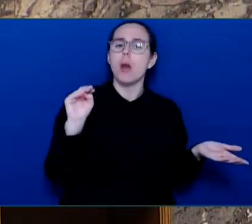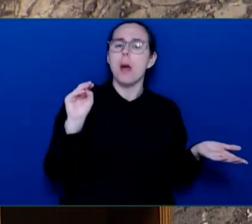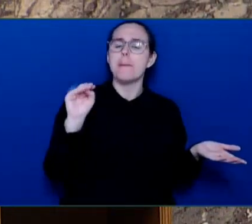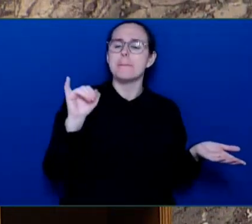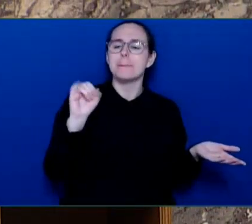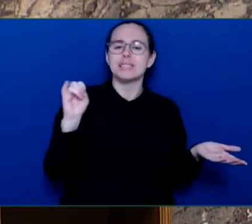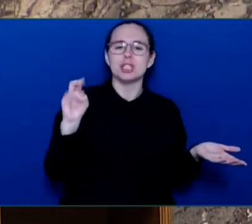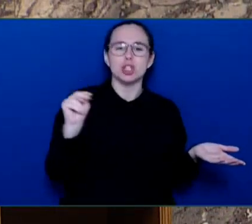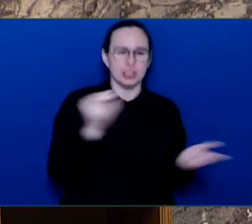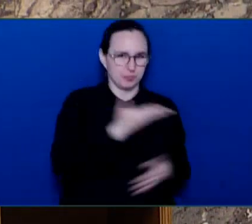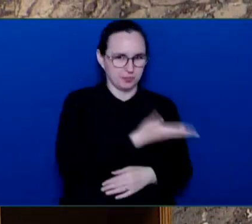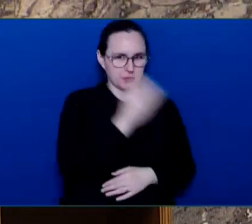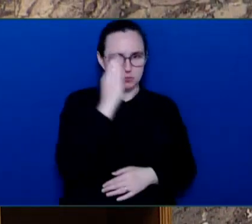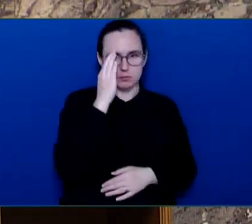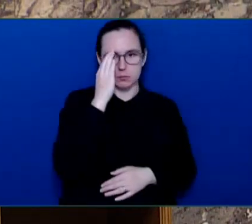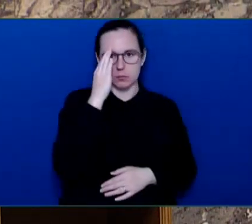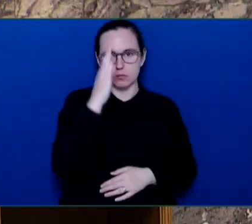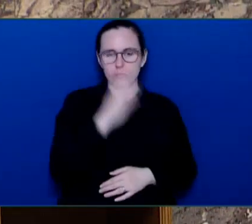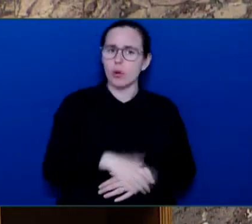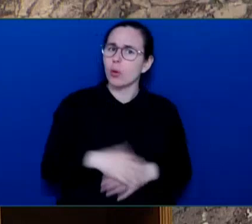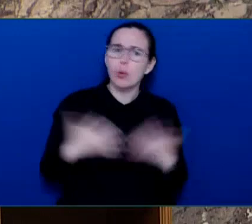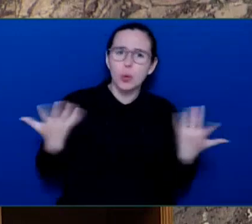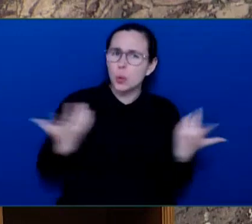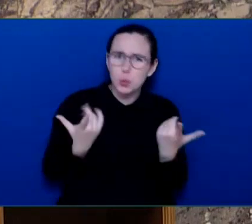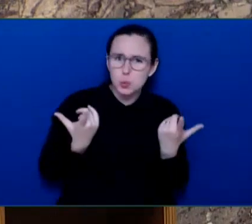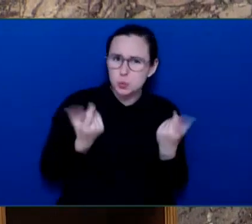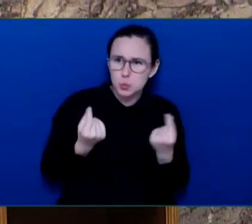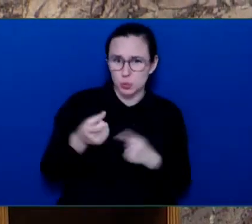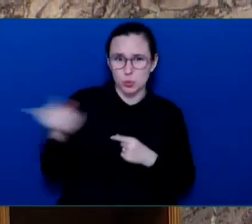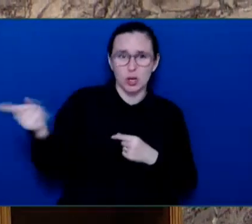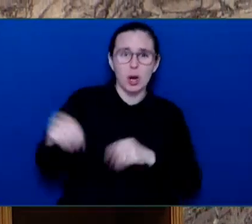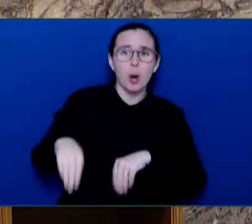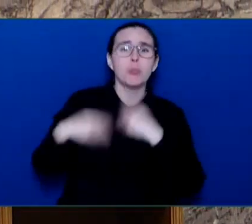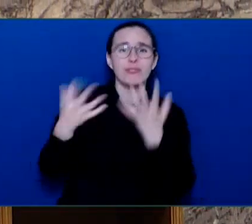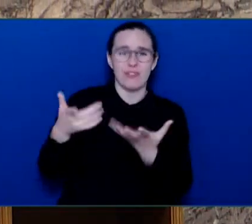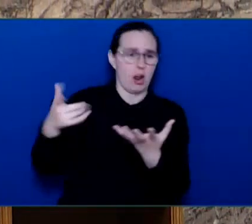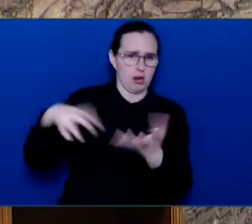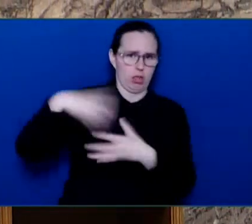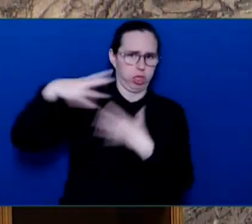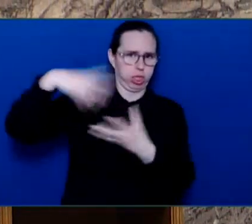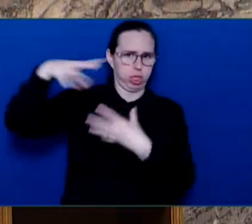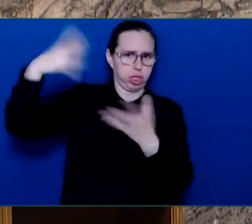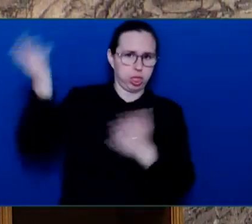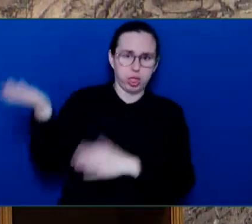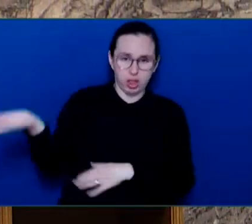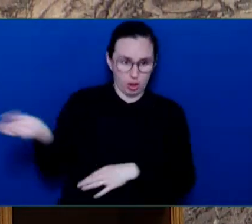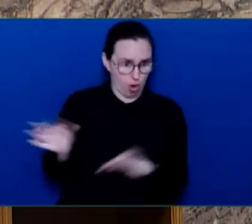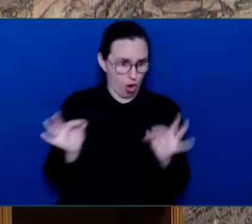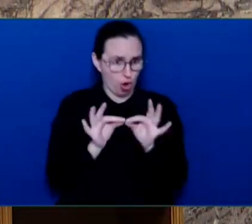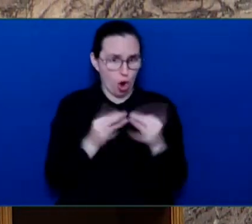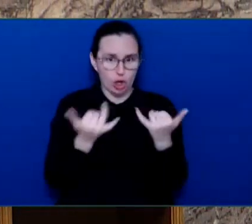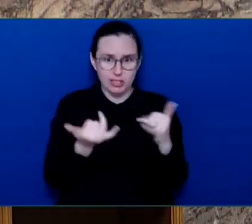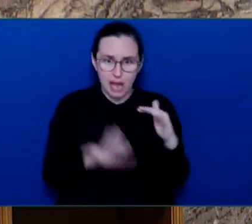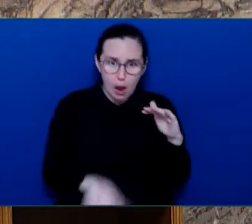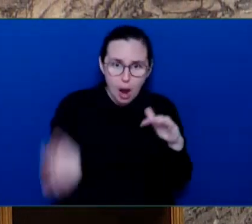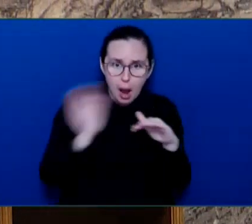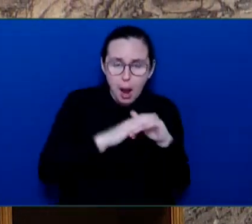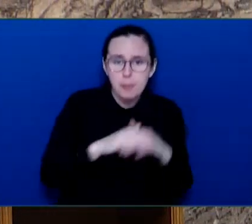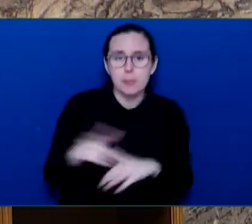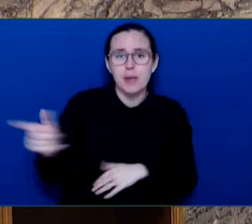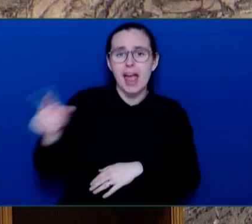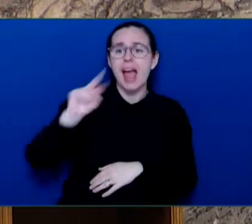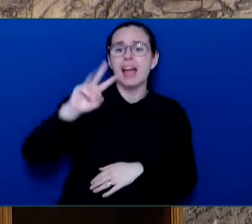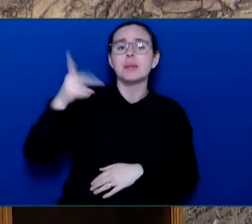that tidal wave of rising living costs, the NDP solutions for people is like handing out teaspoons to bail.